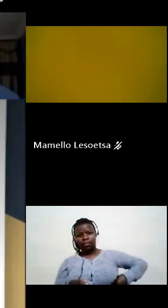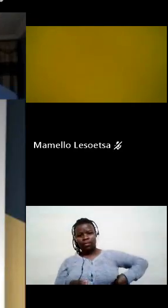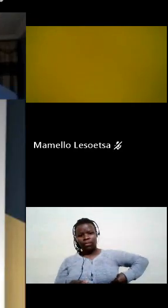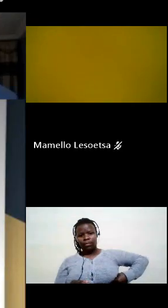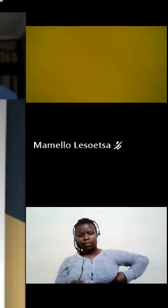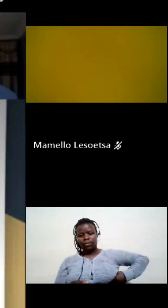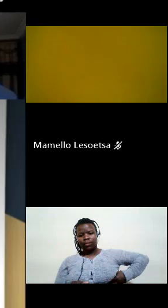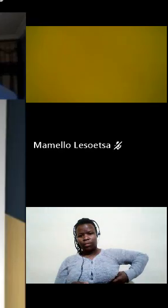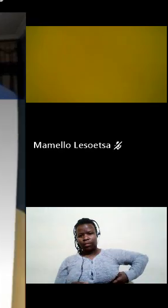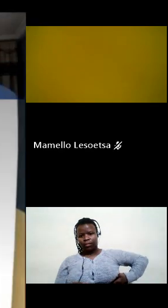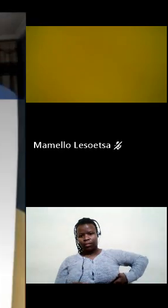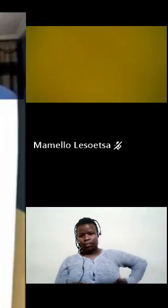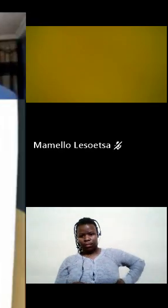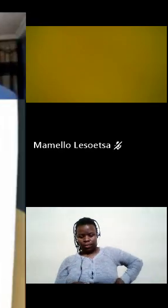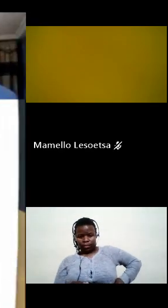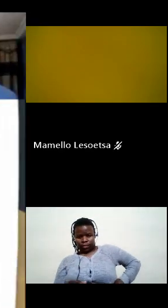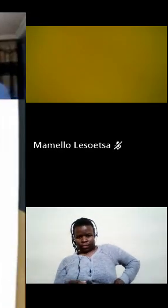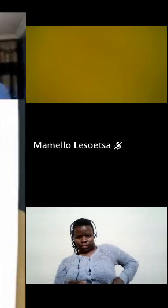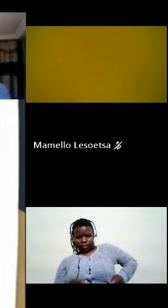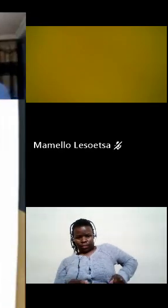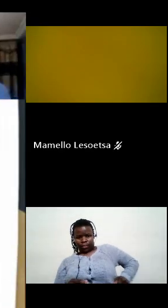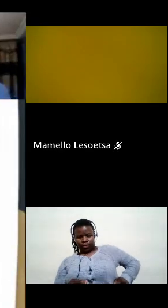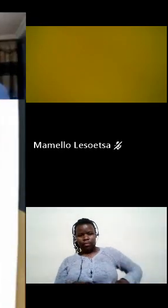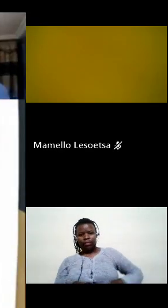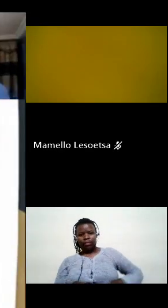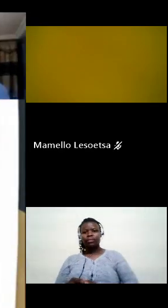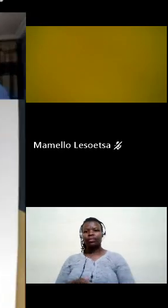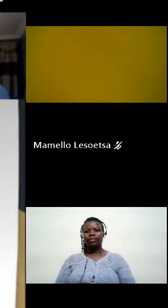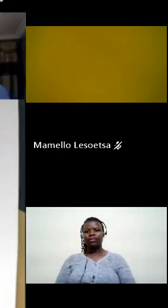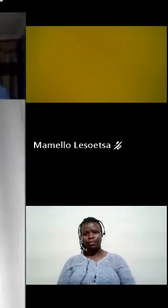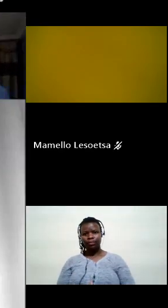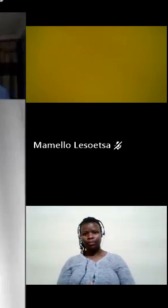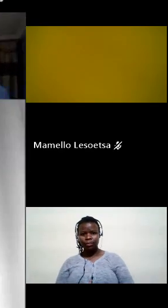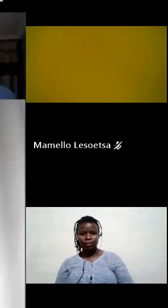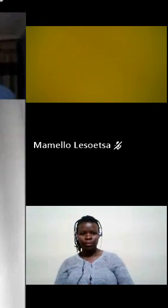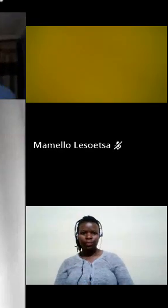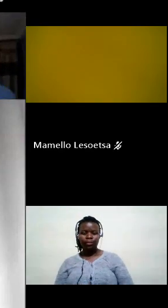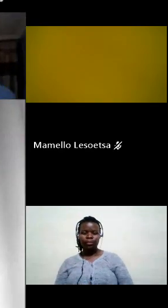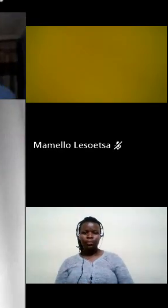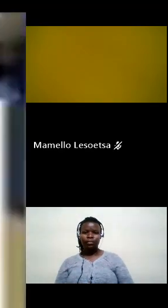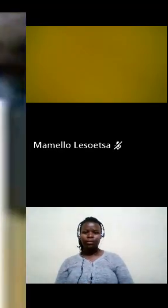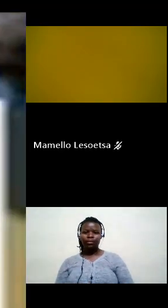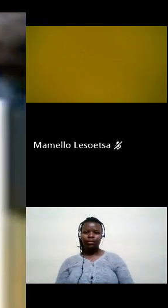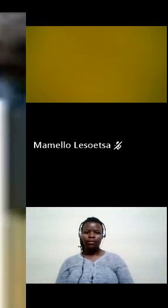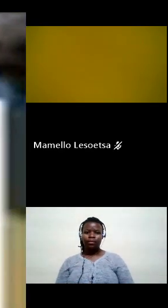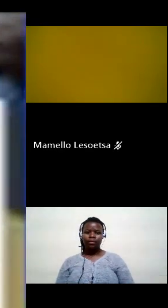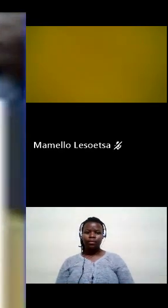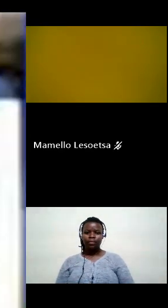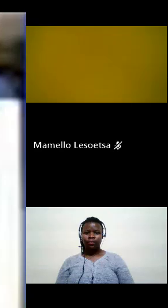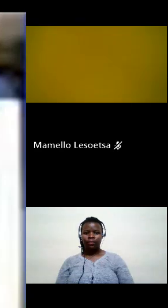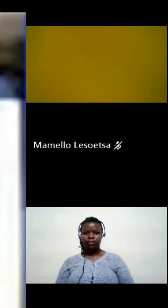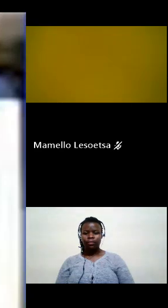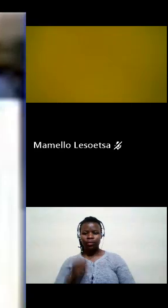very important. Now let's move ahead and see. Sorry. I want you to how you can help